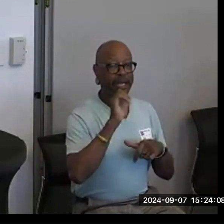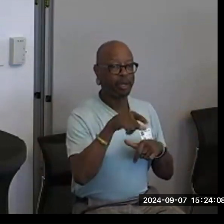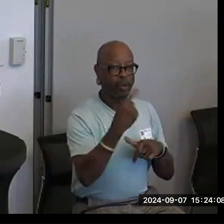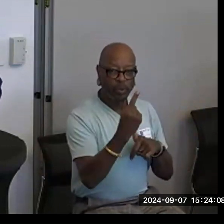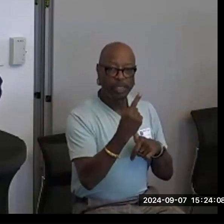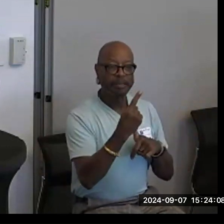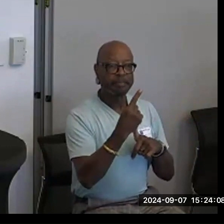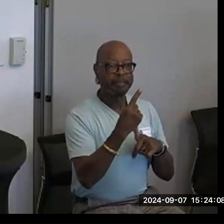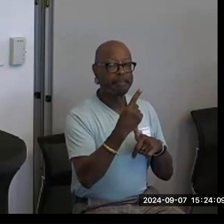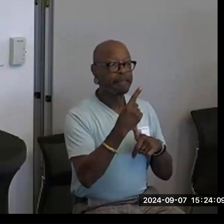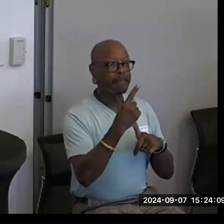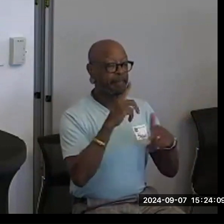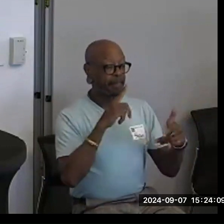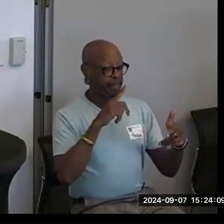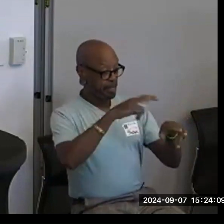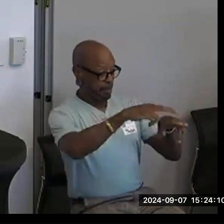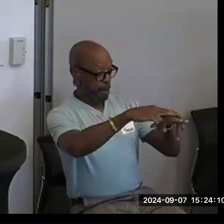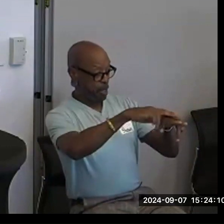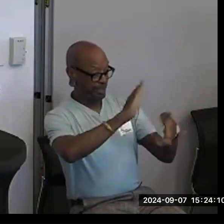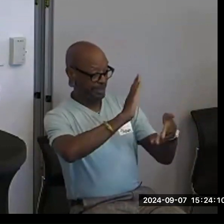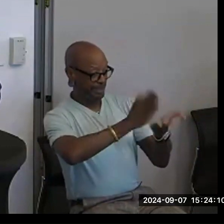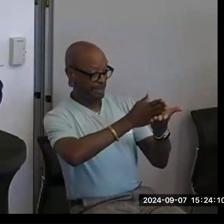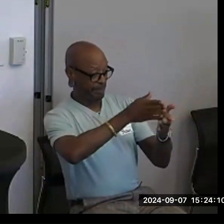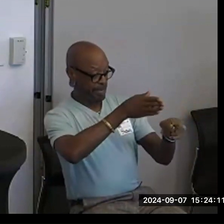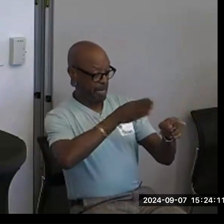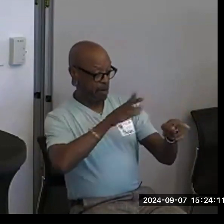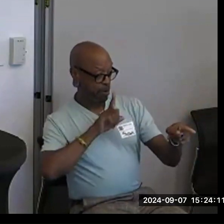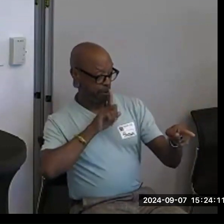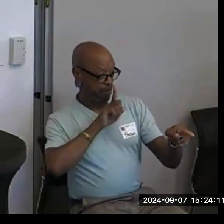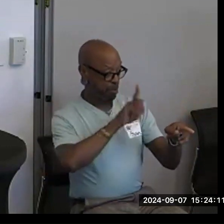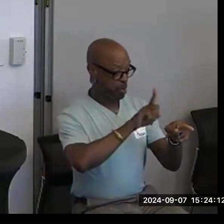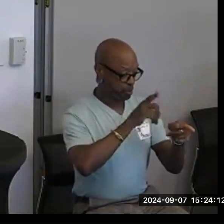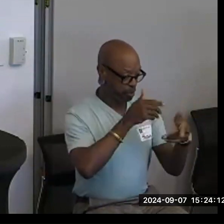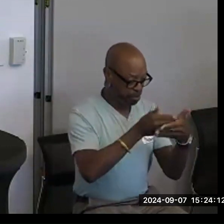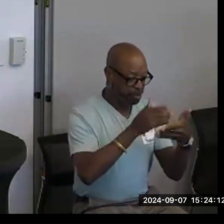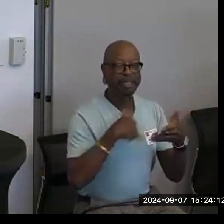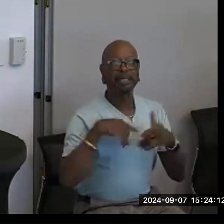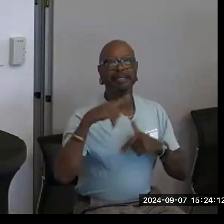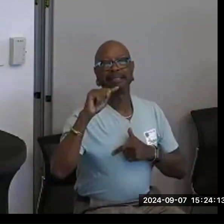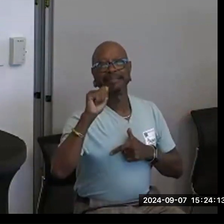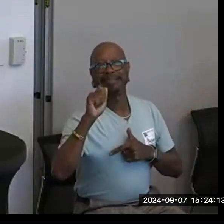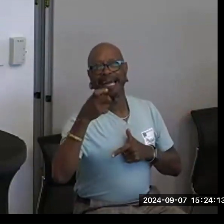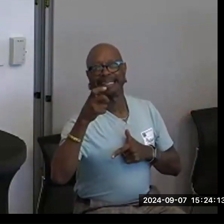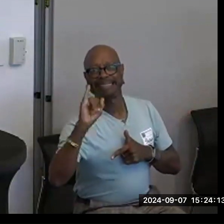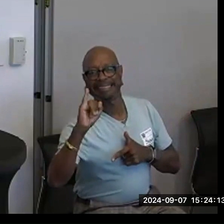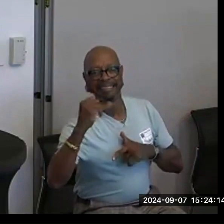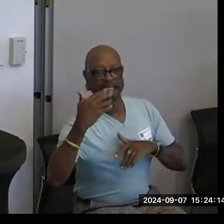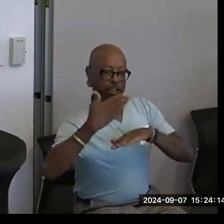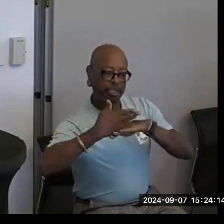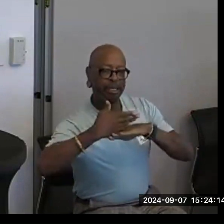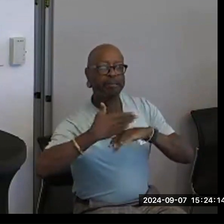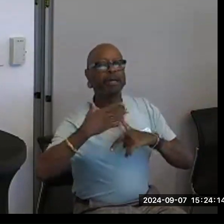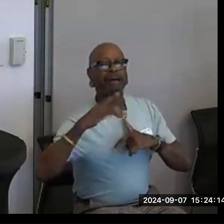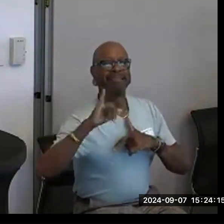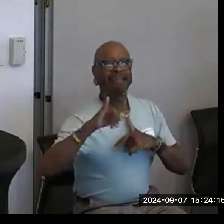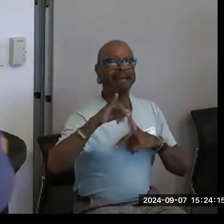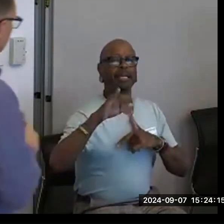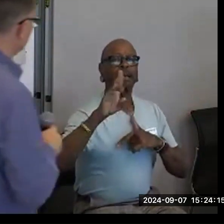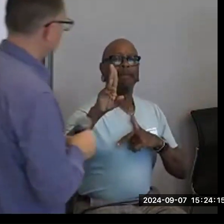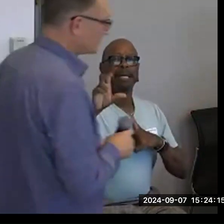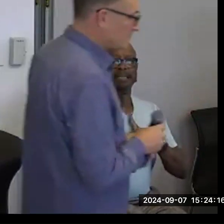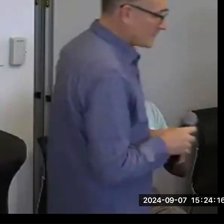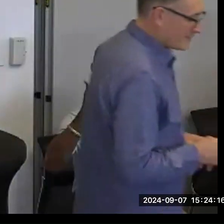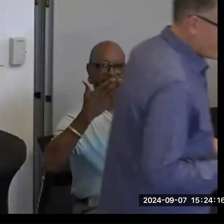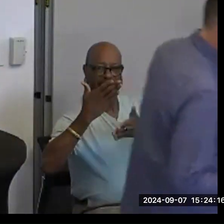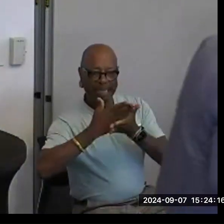the approach to BART, but the intersections, bus stops, taxi stops, and other information around the BART maps. I